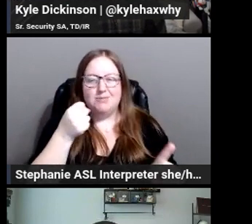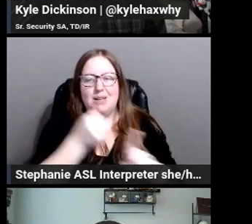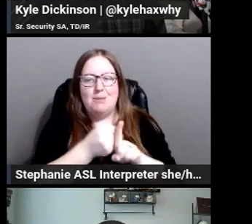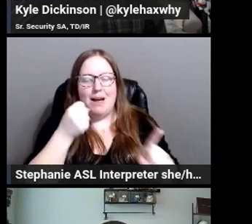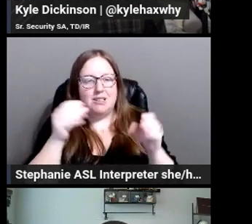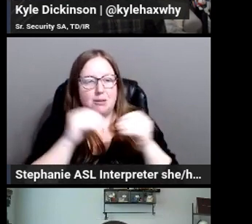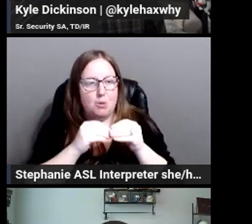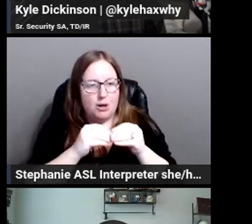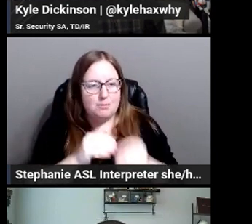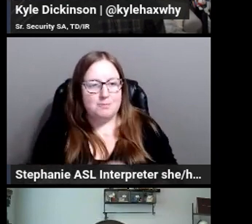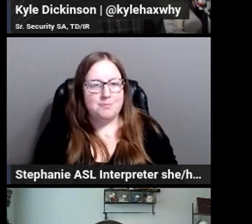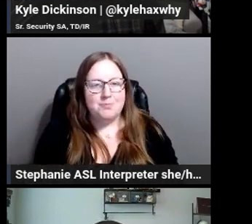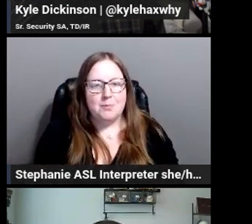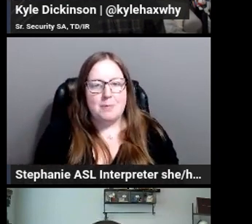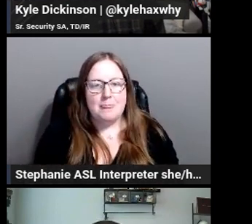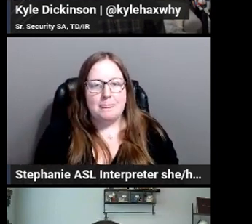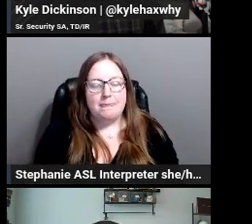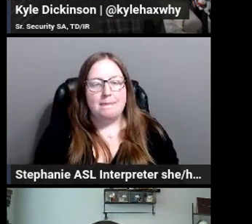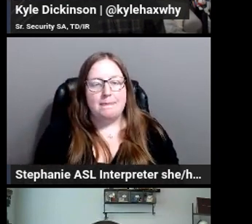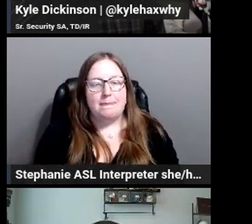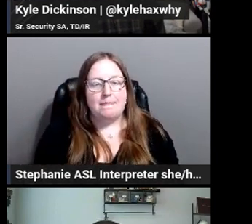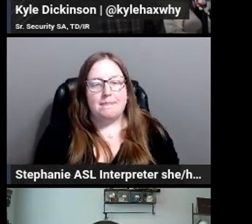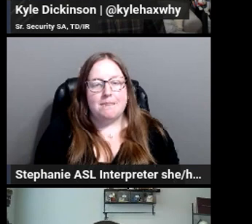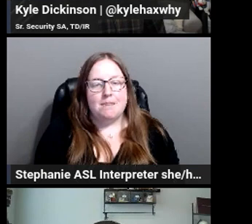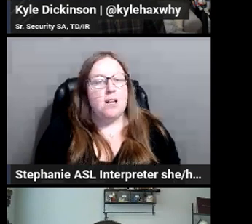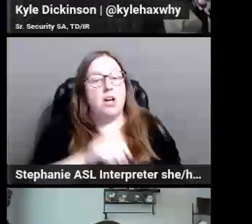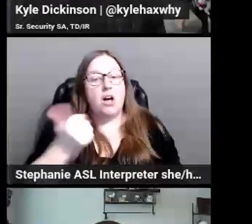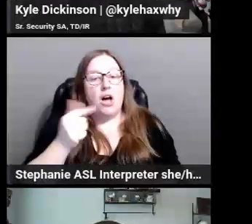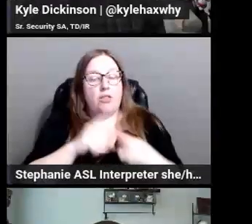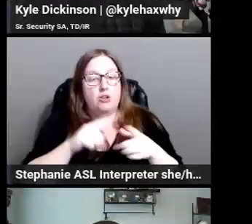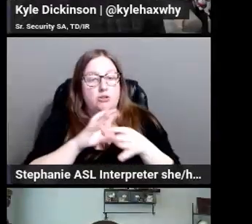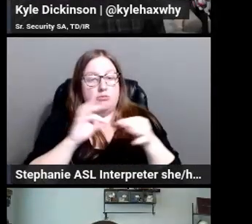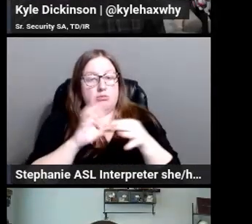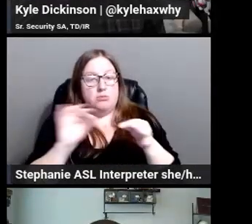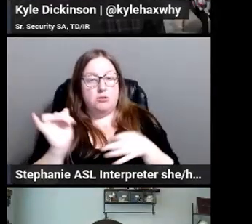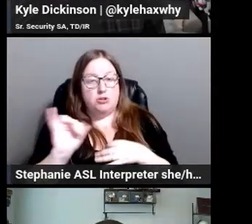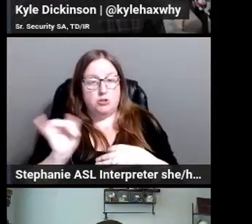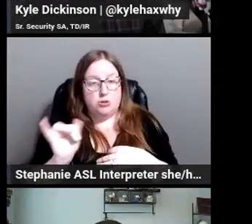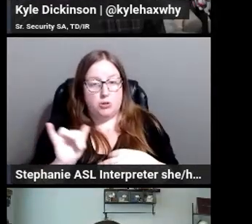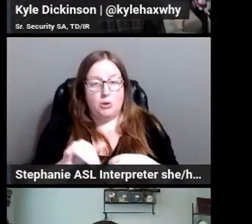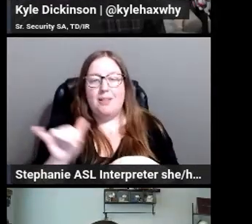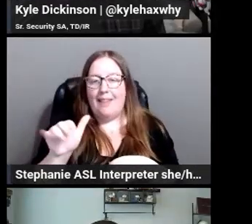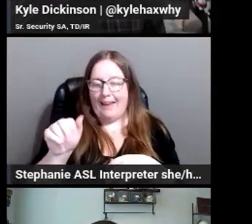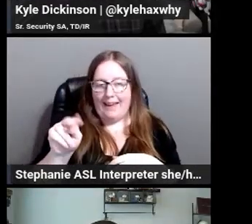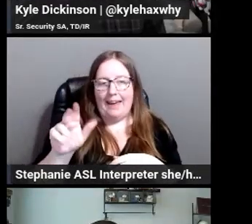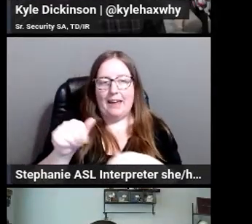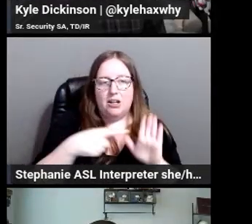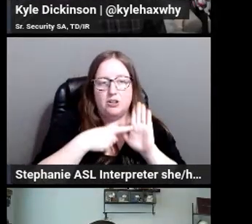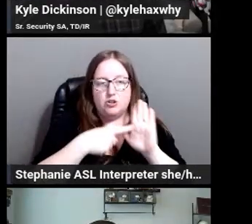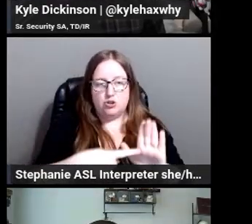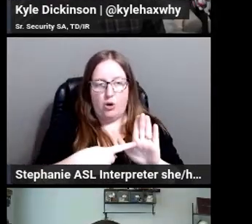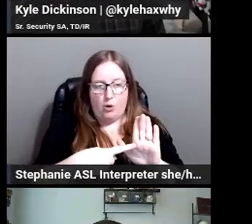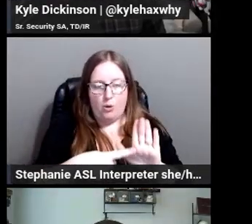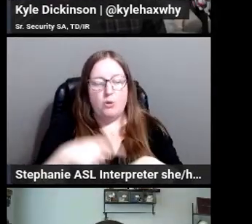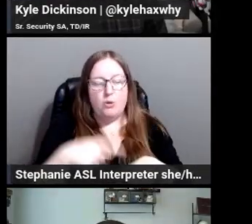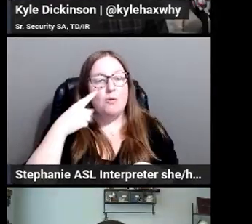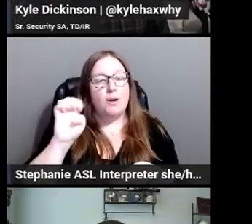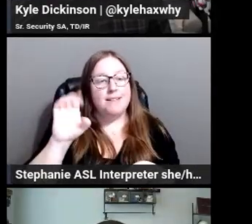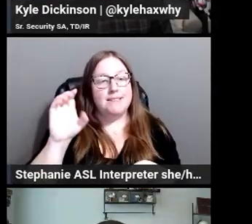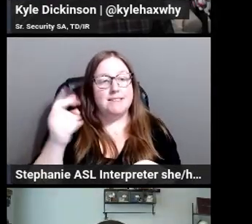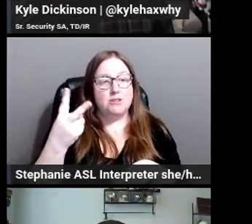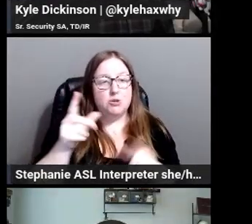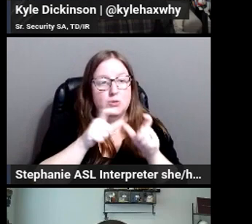right? Another thing to point out too is like Anna showed, going down into the